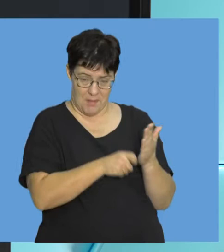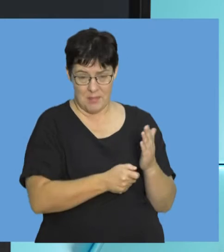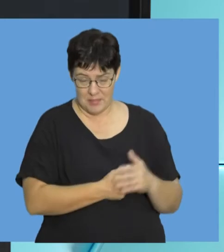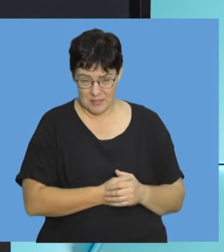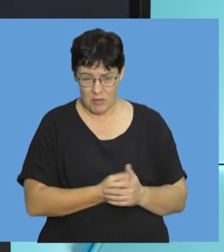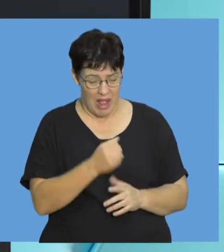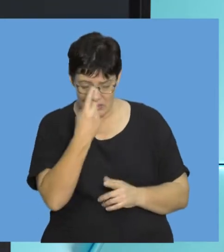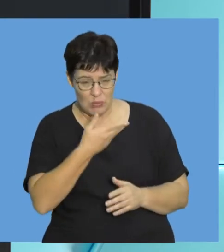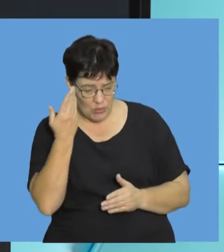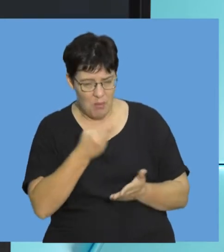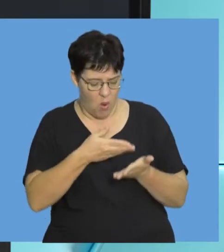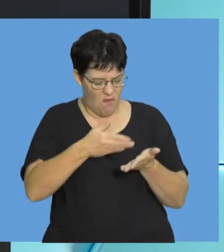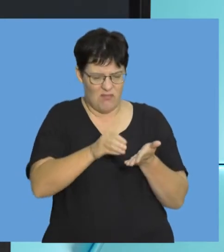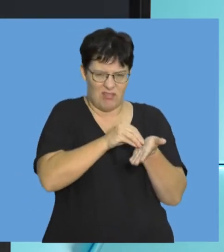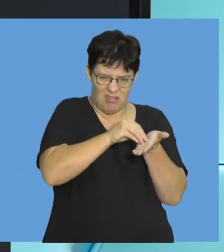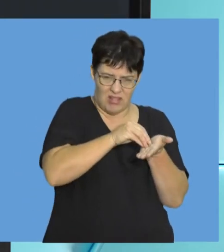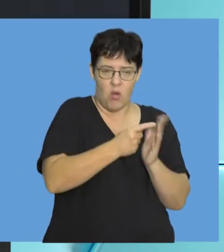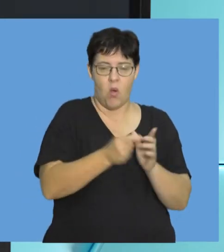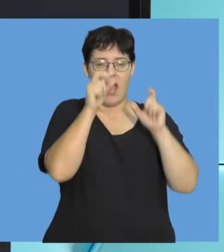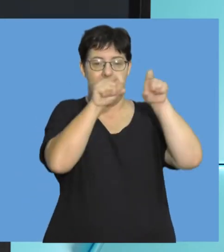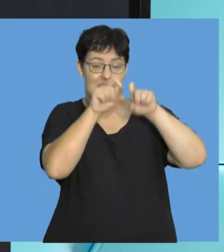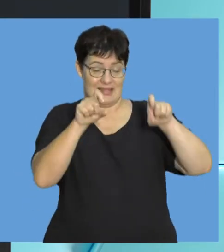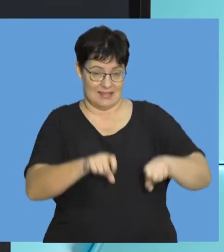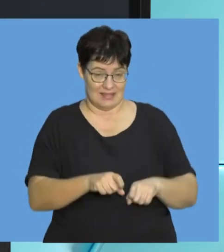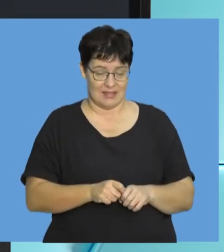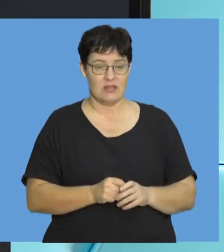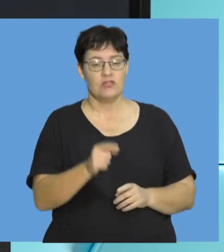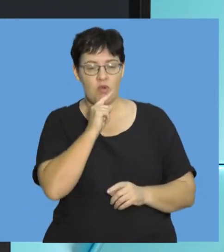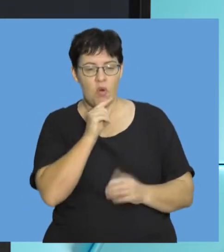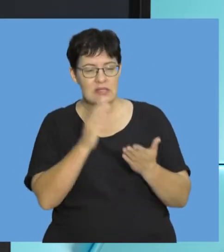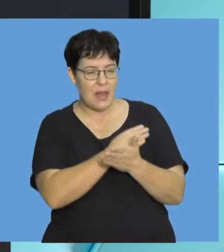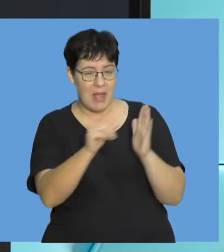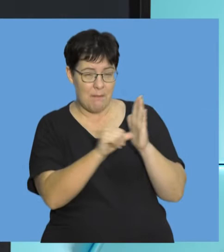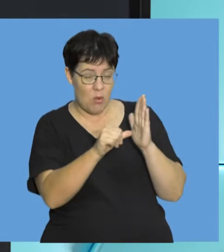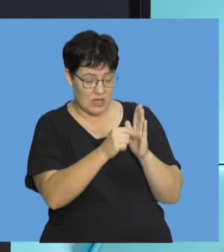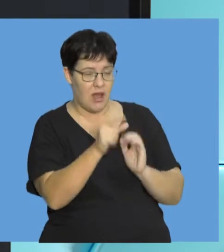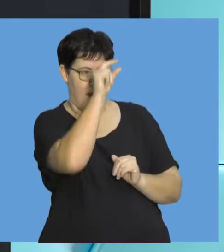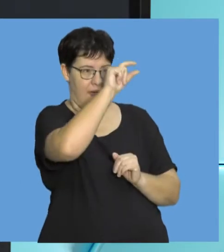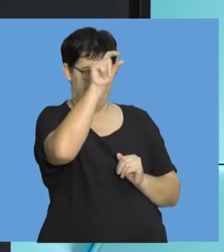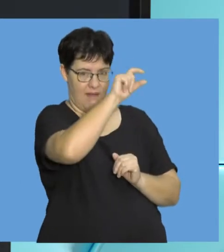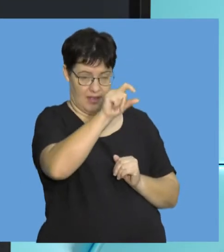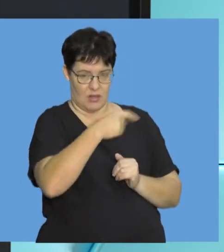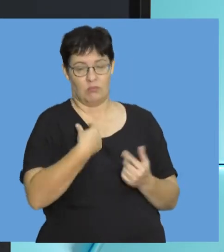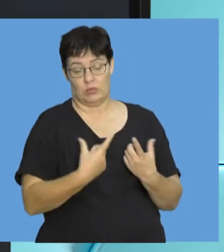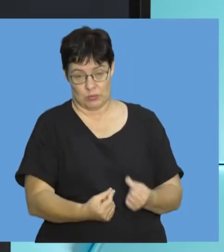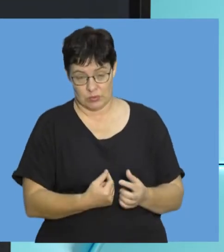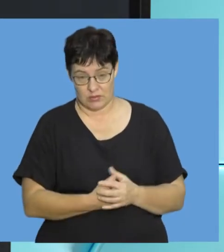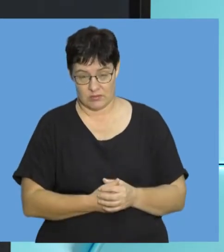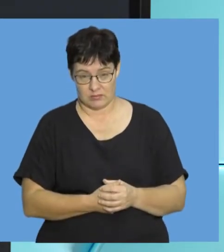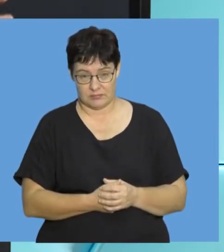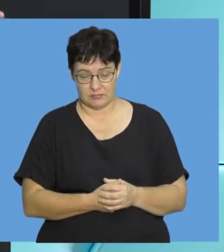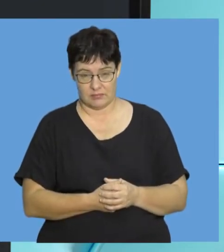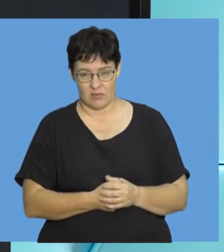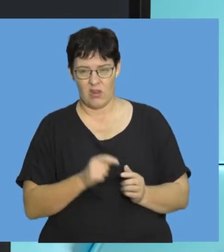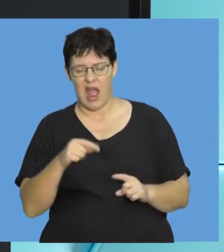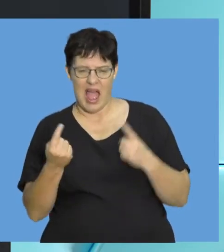you're not understanding, and some highlighters, by the way, so that you can highlight some important things that I am busy doing here, and other